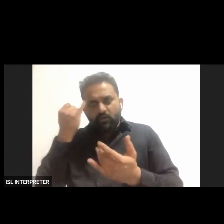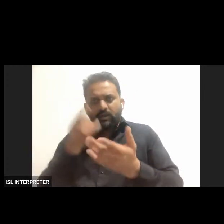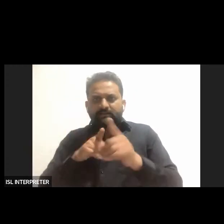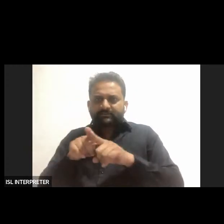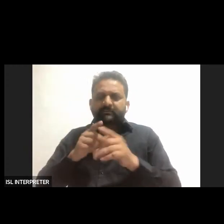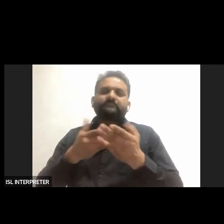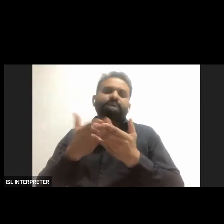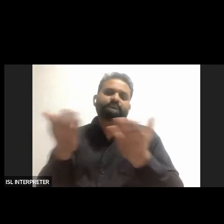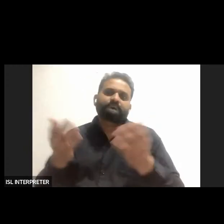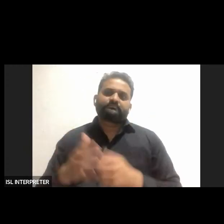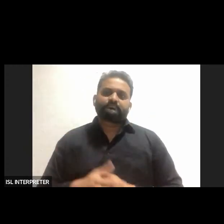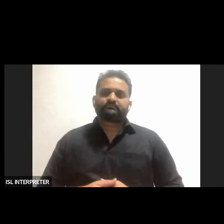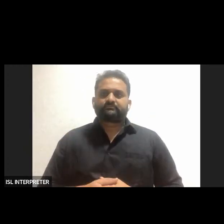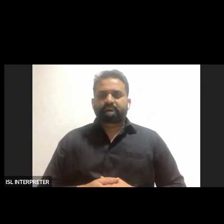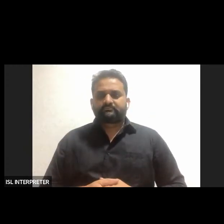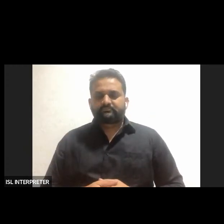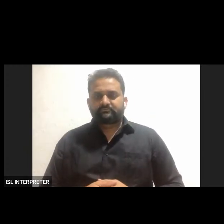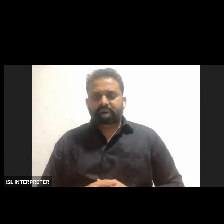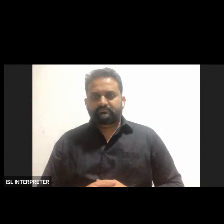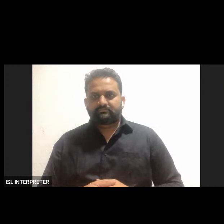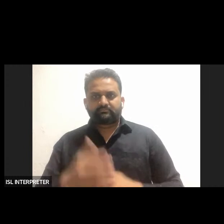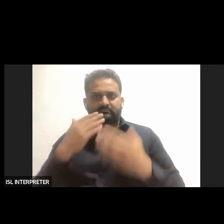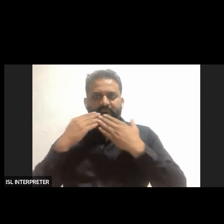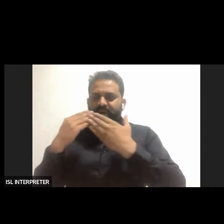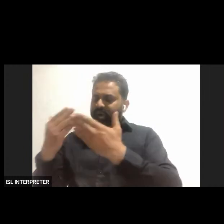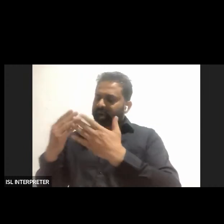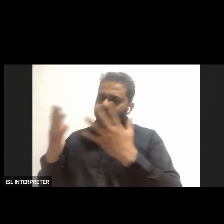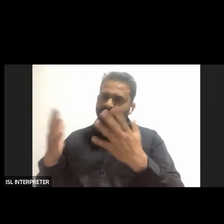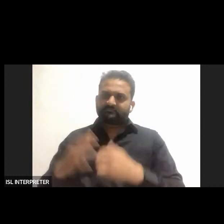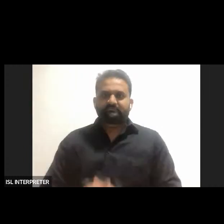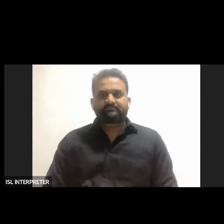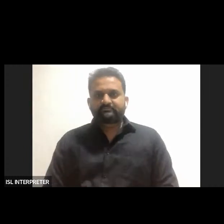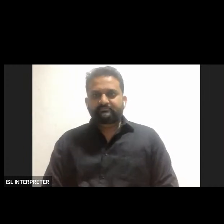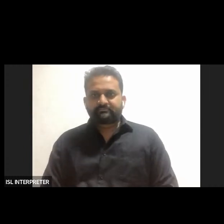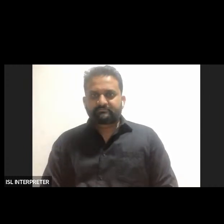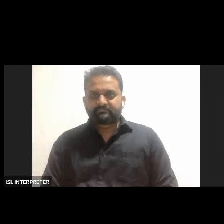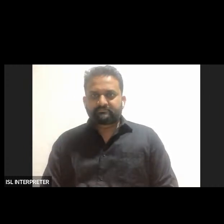case. So thank you very much.